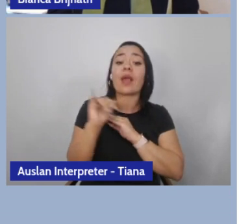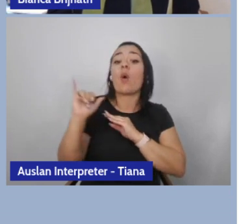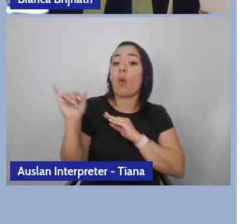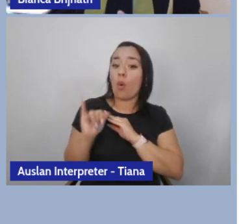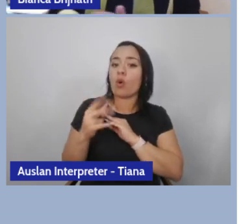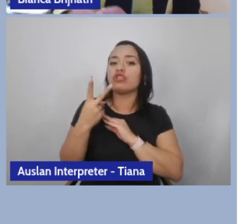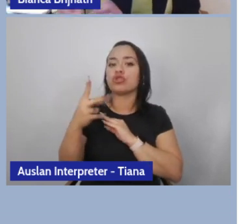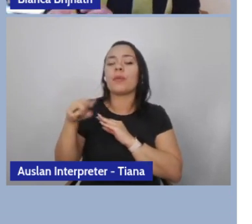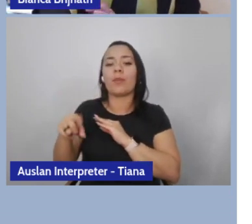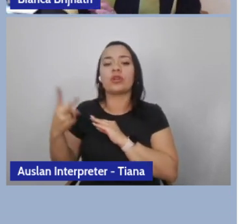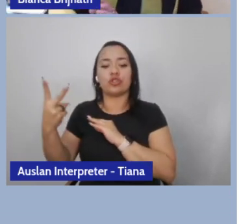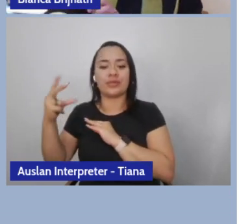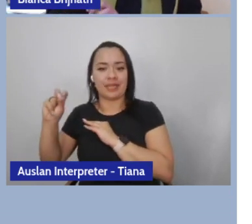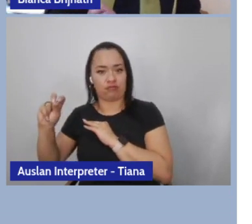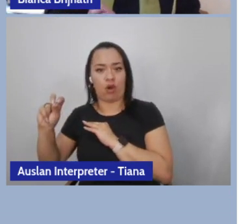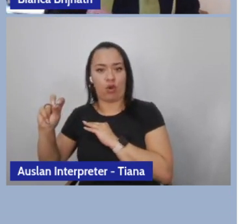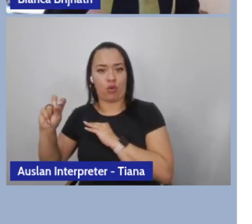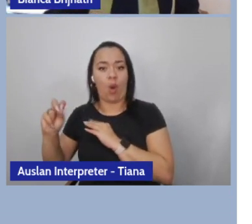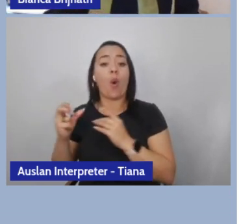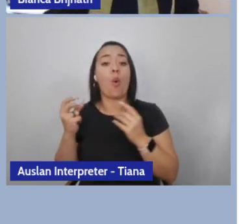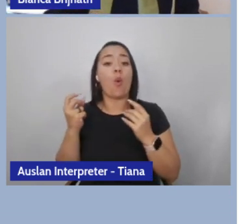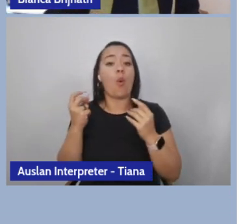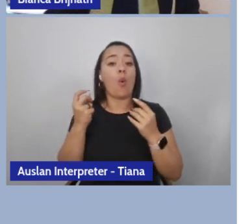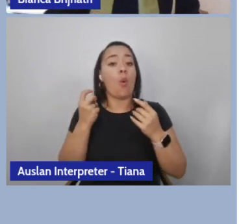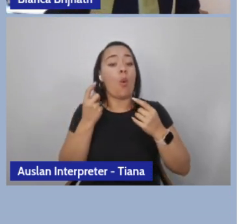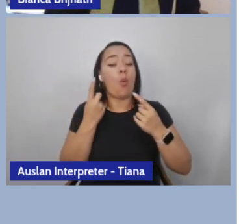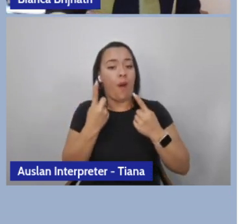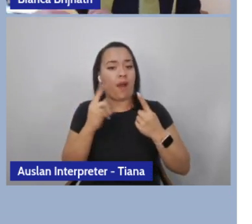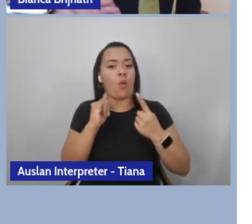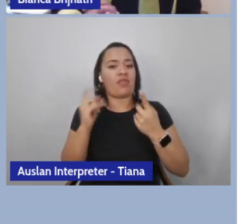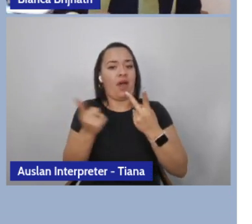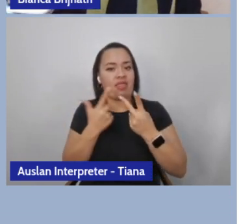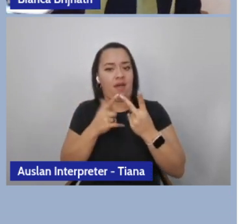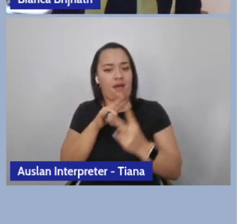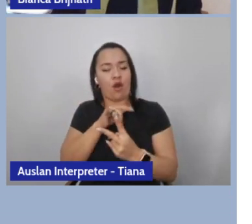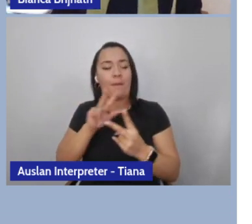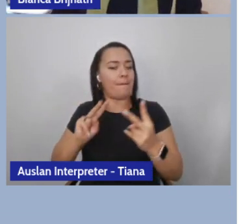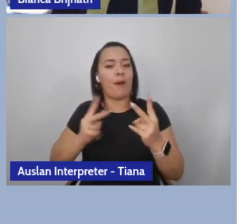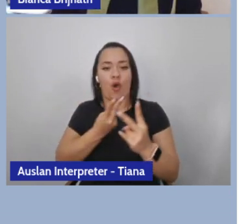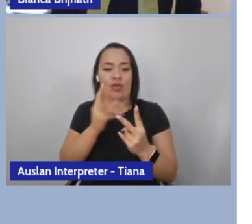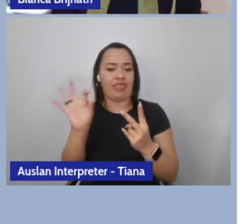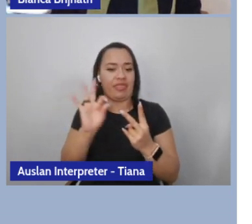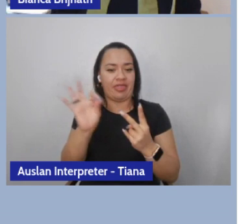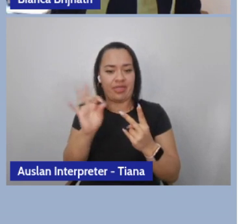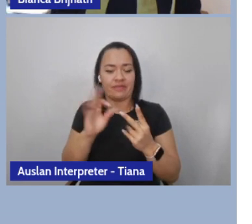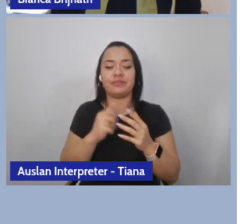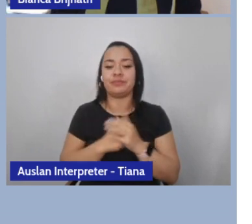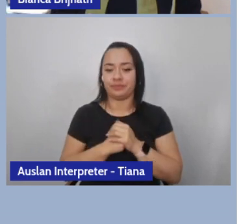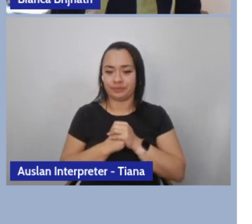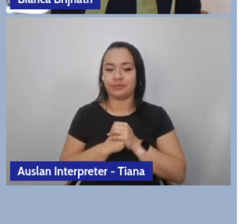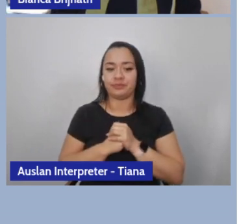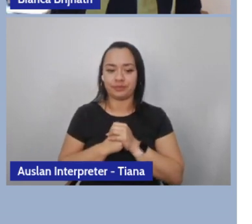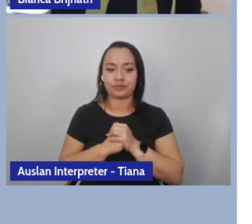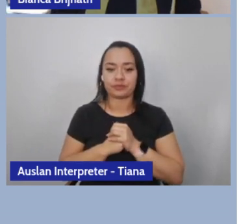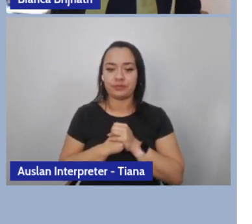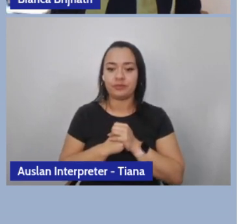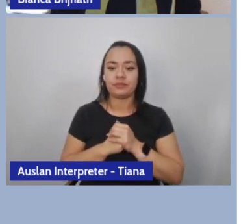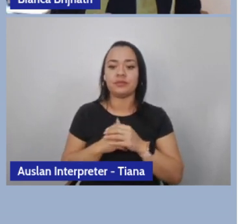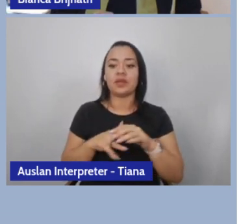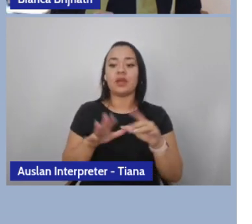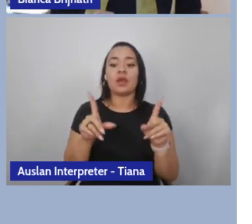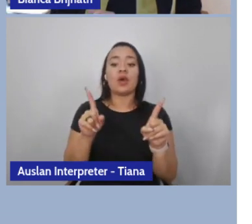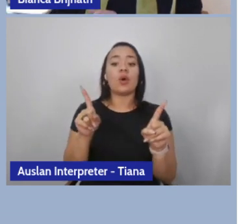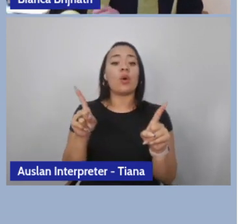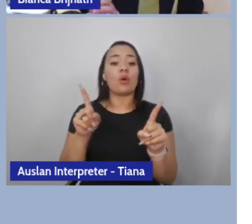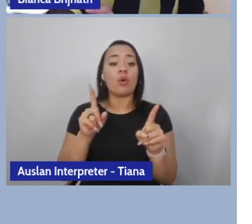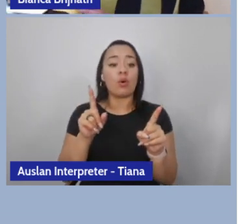claim both, please. But 20 points is pretty generous, we hope. And by the way, if you are here today and watching this as an interpreter, you can claim